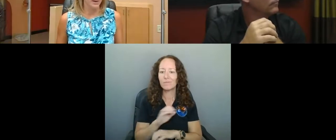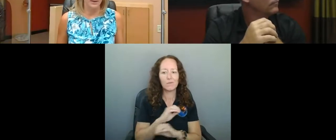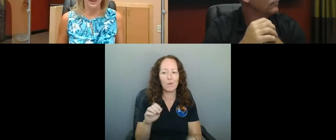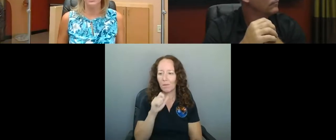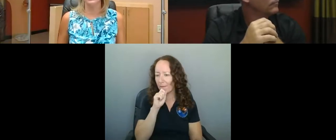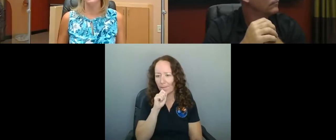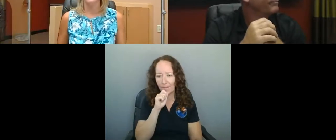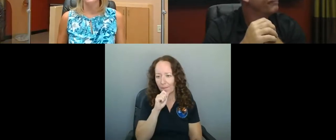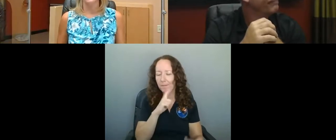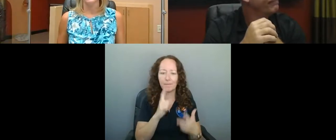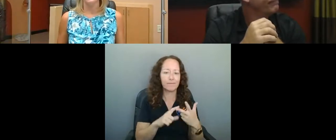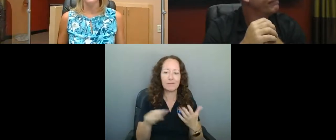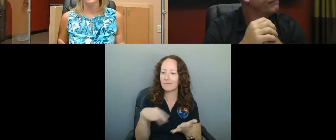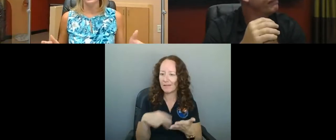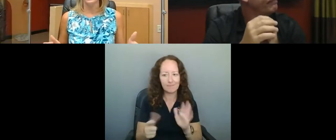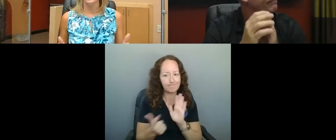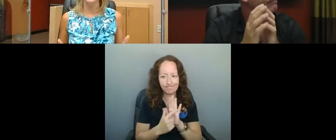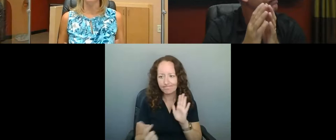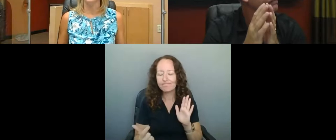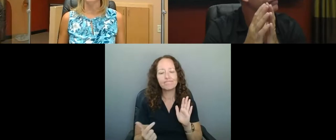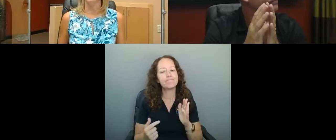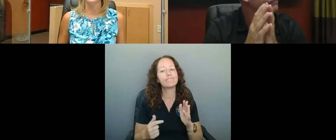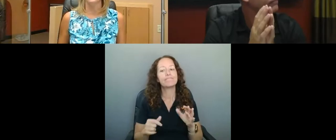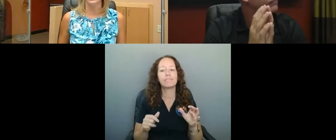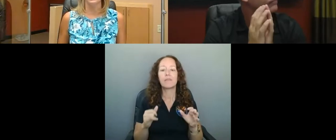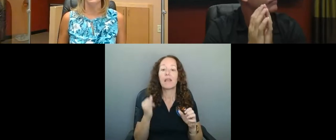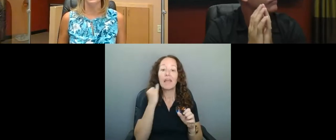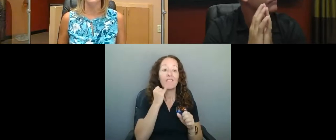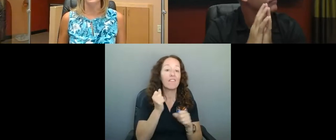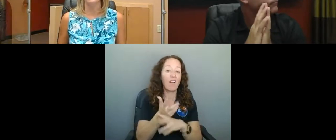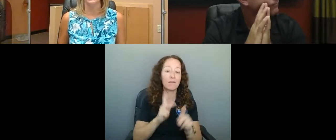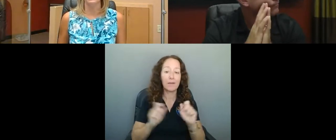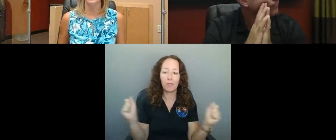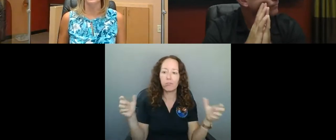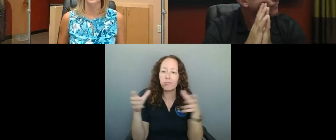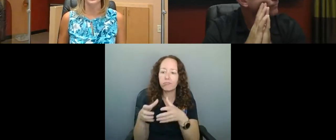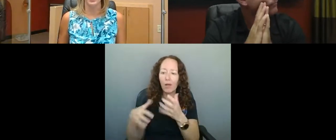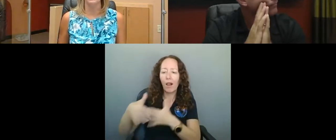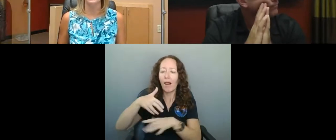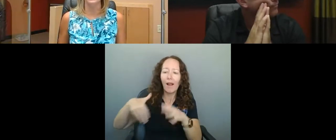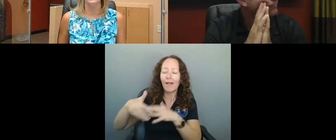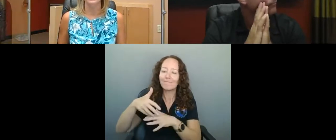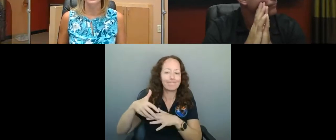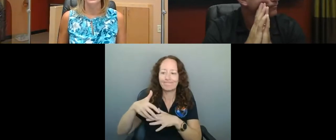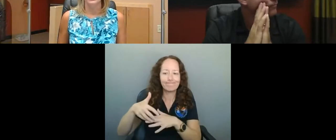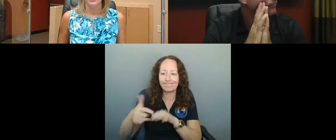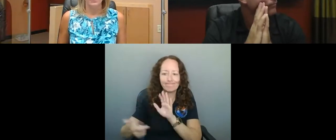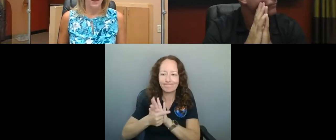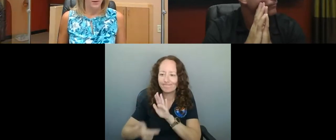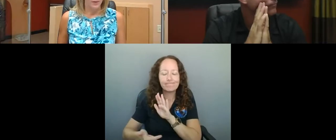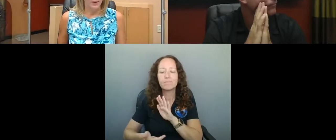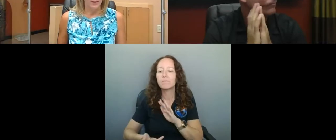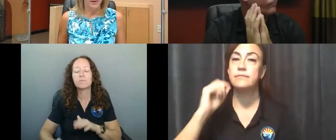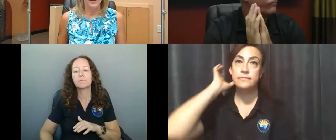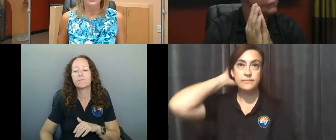supposed to be not dancing and other things that really convene people in a way that would put them in kind of a group atmosphere. And